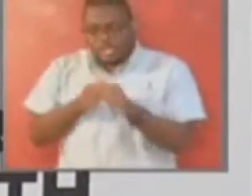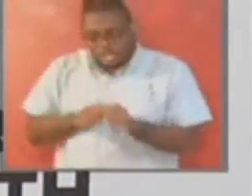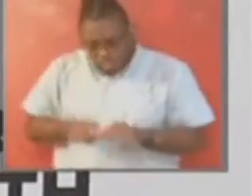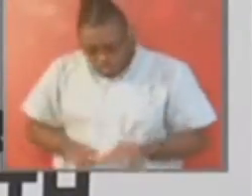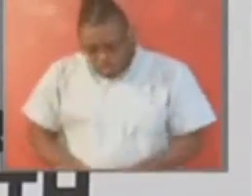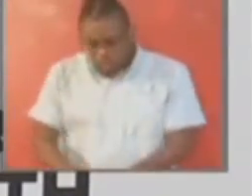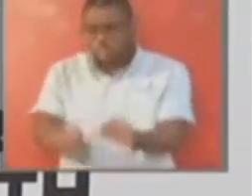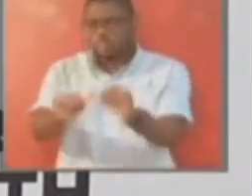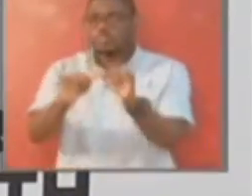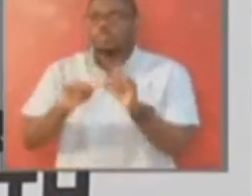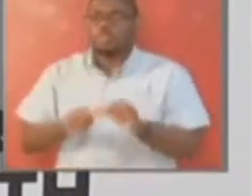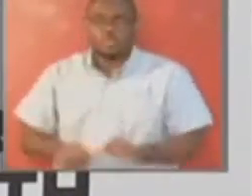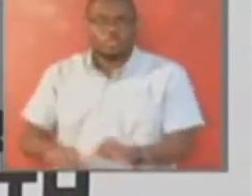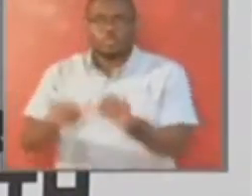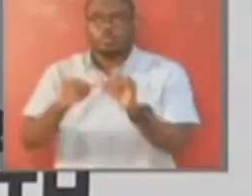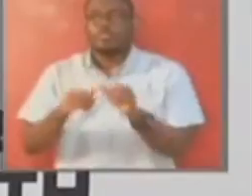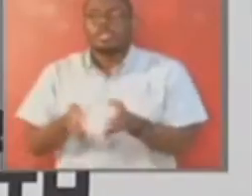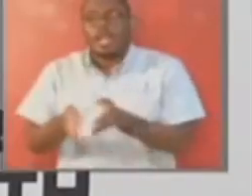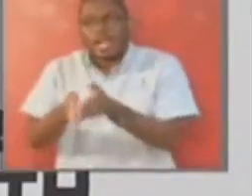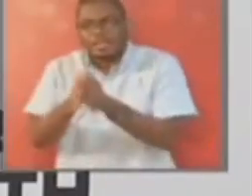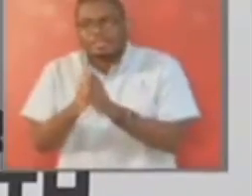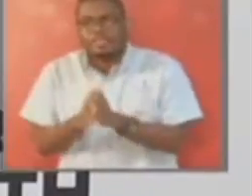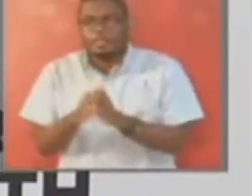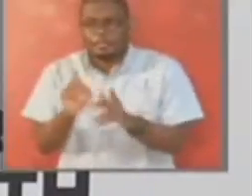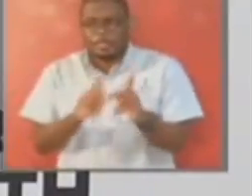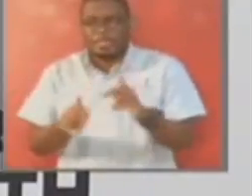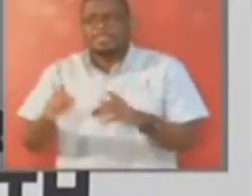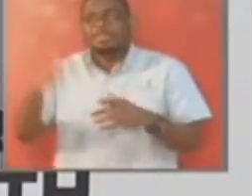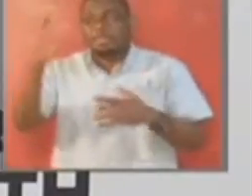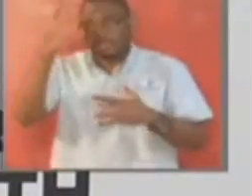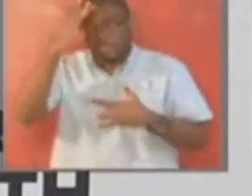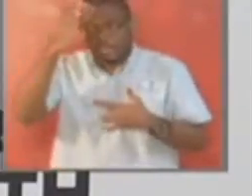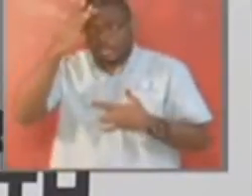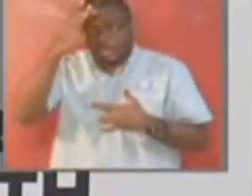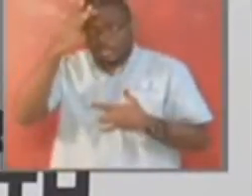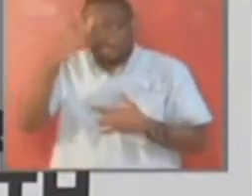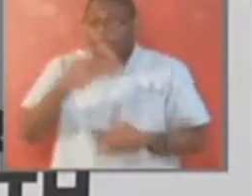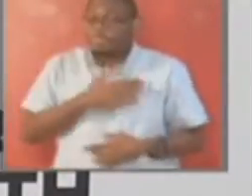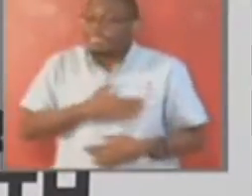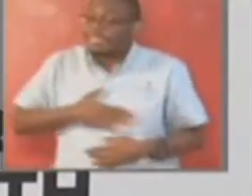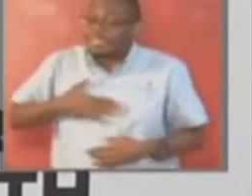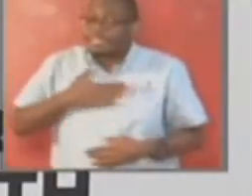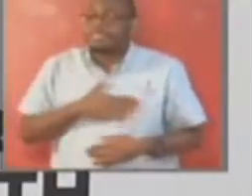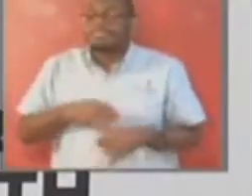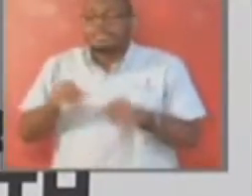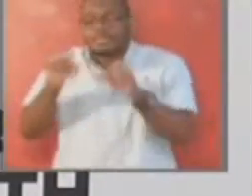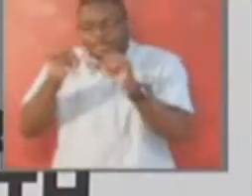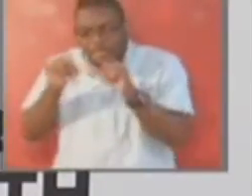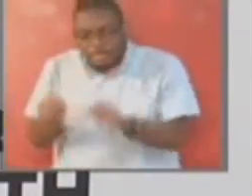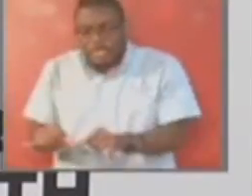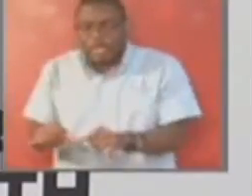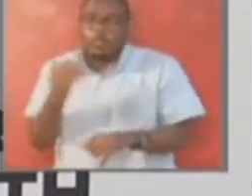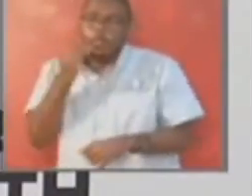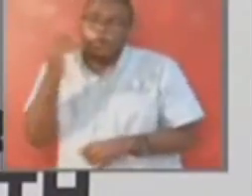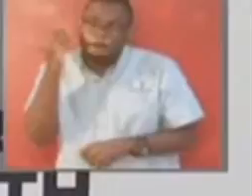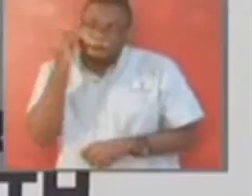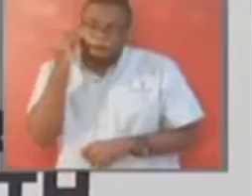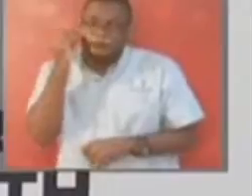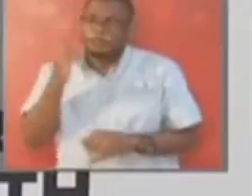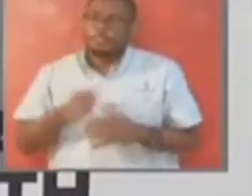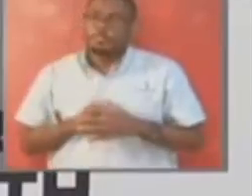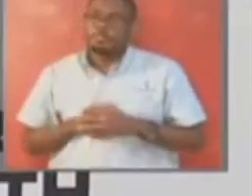and who have been driving the propagation of this disease forward, once you are ill, please stay at home. If you are contact of a case, stay at